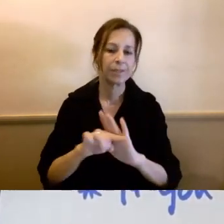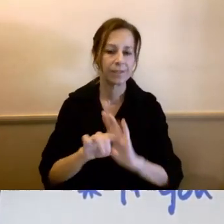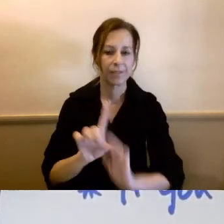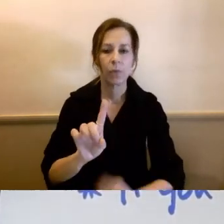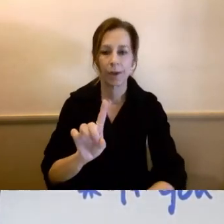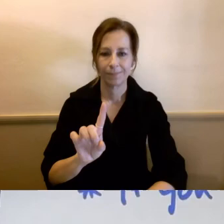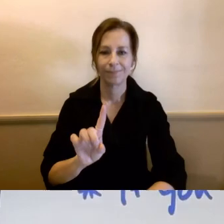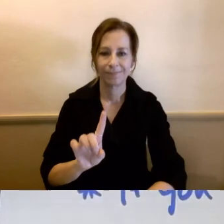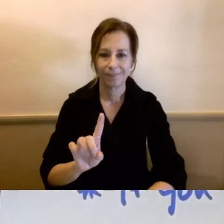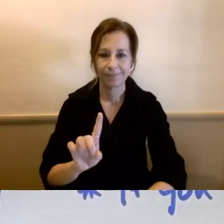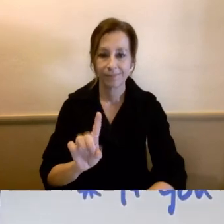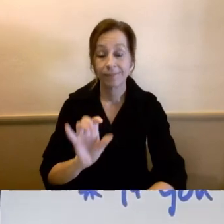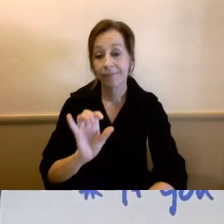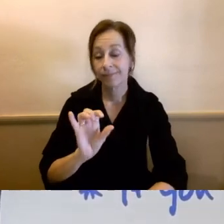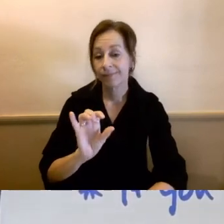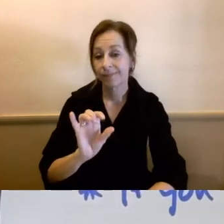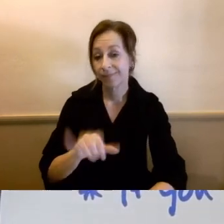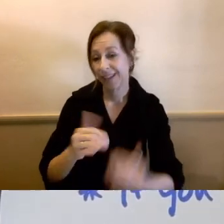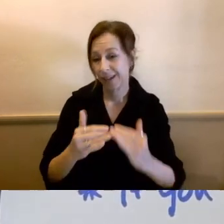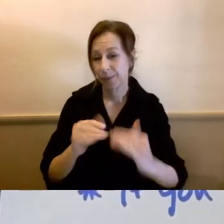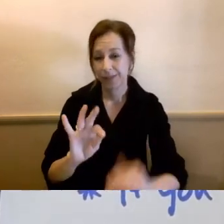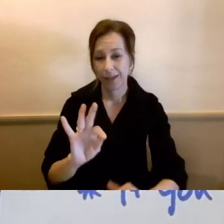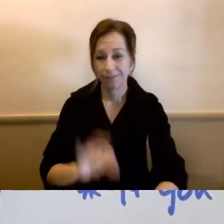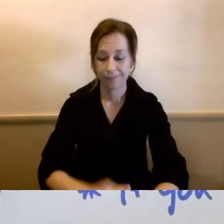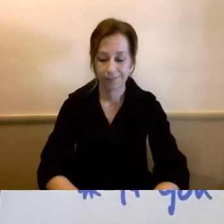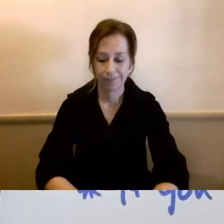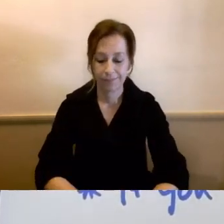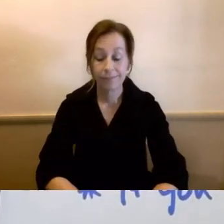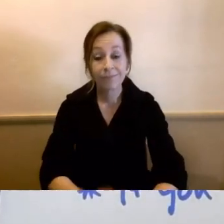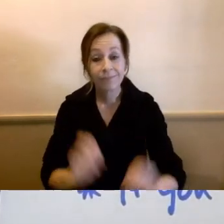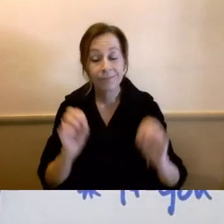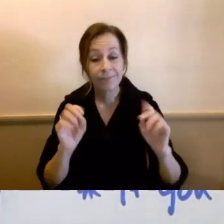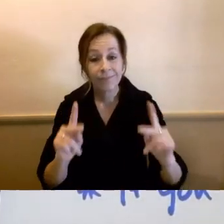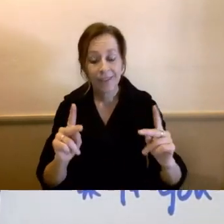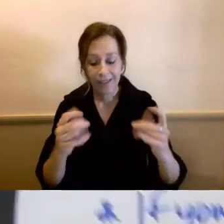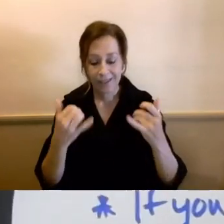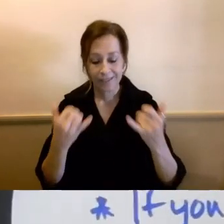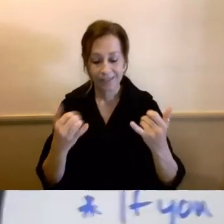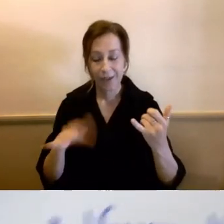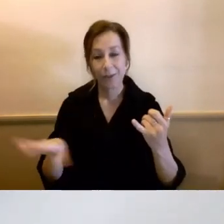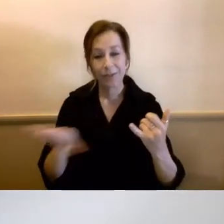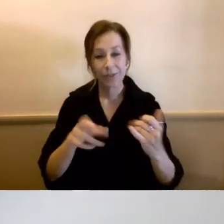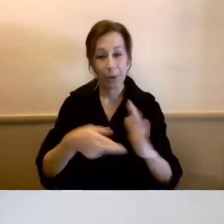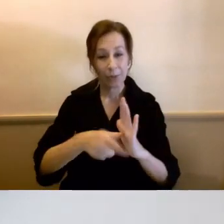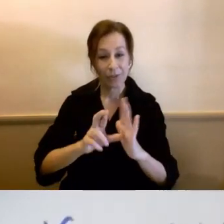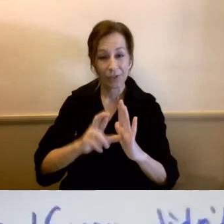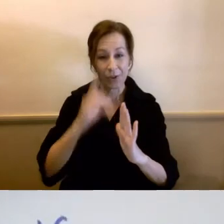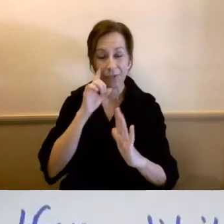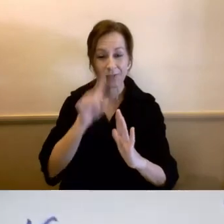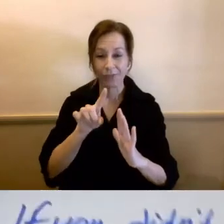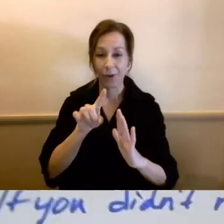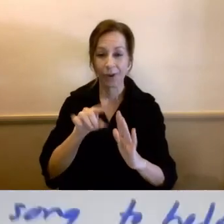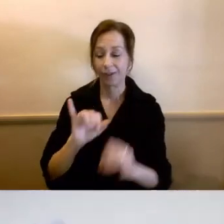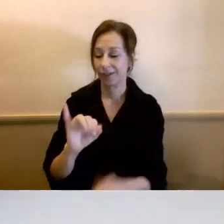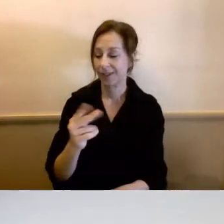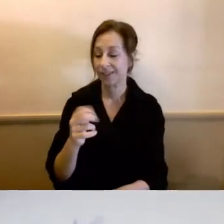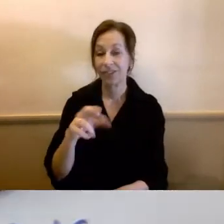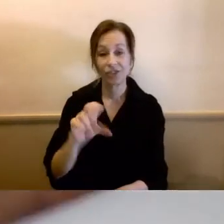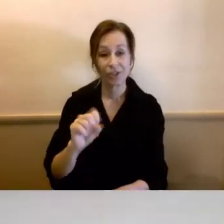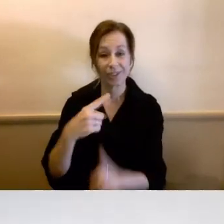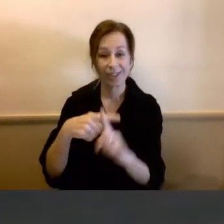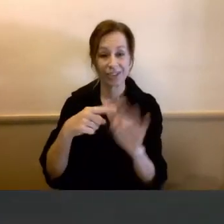makes -1, and that makes 9. Alright, so that is your review for integers.